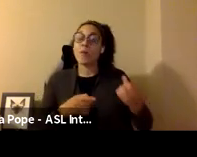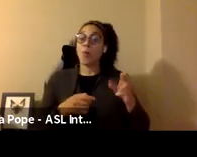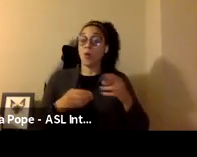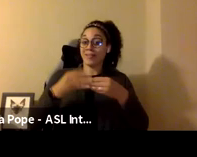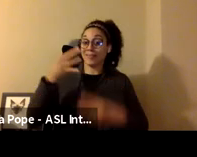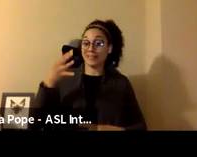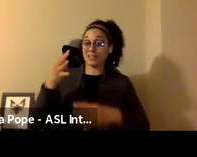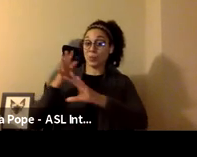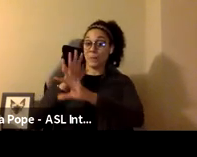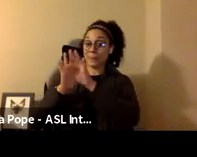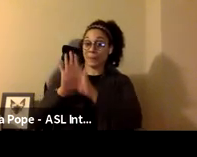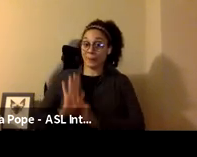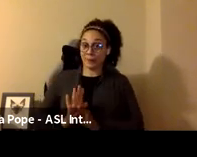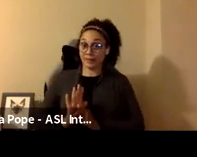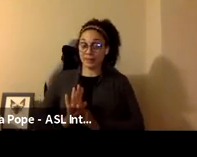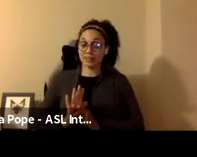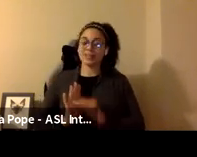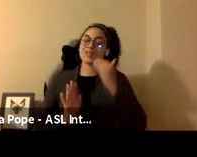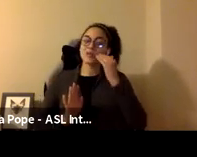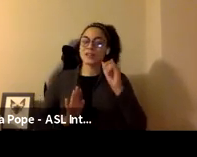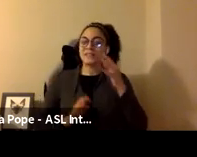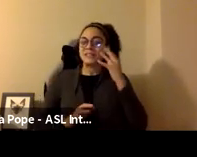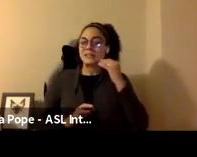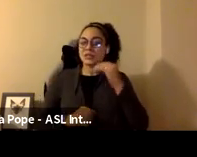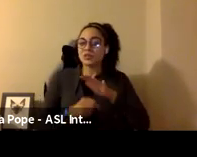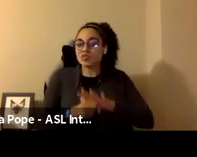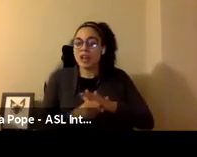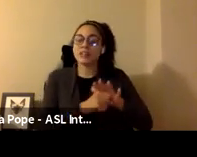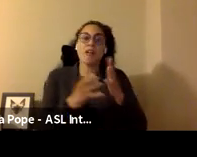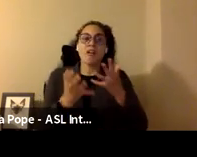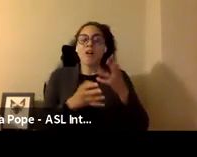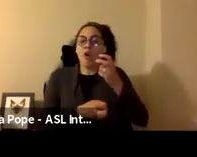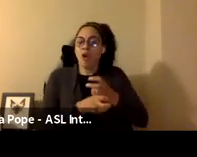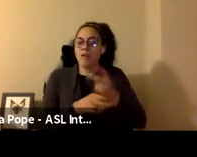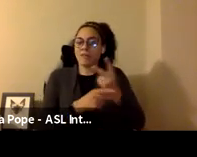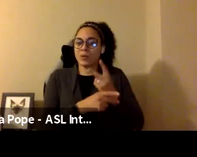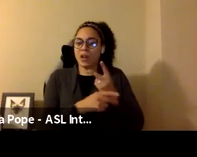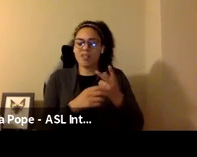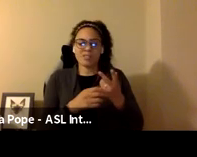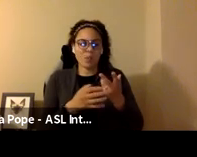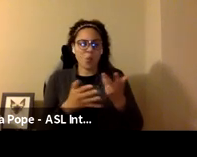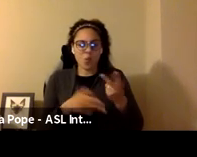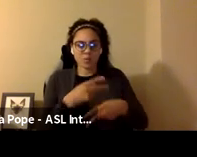hard when they're under pressure to think of ways to reward themselves. Um,